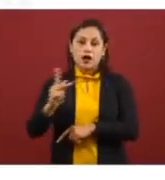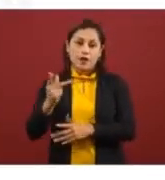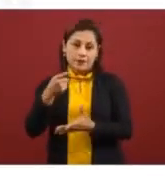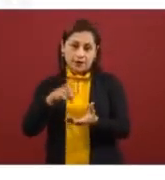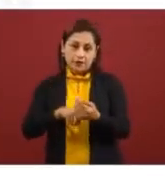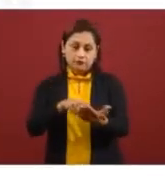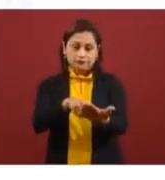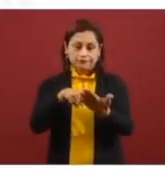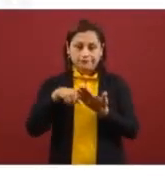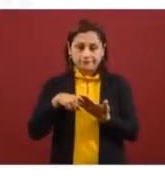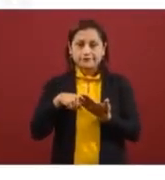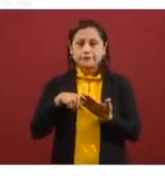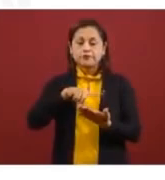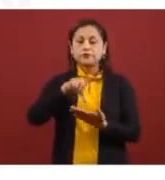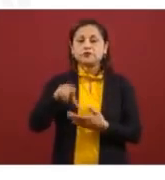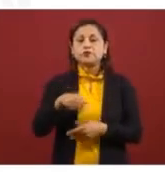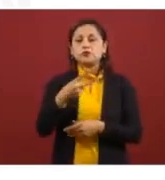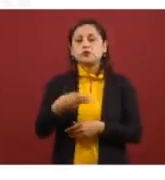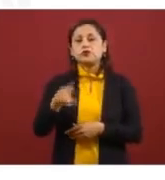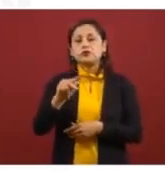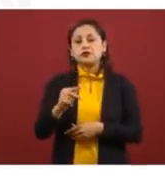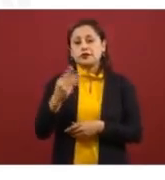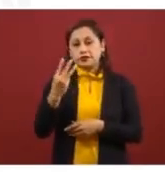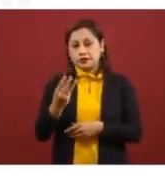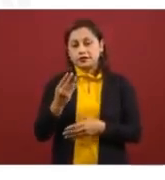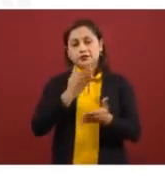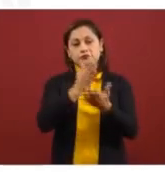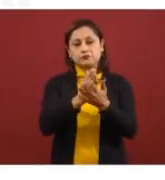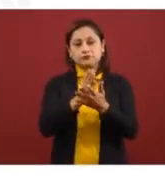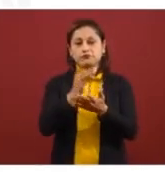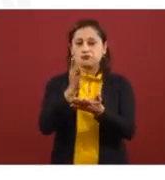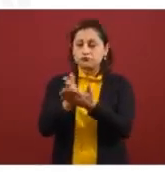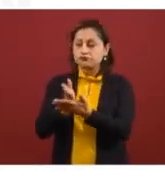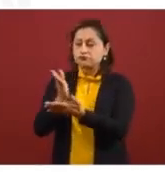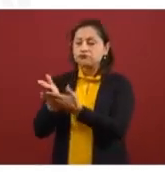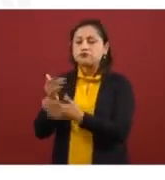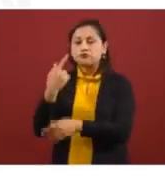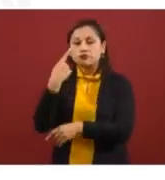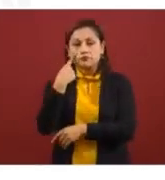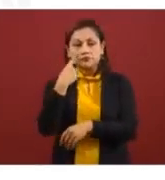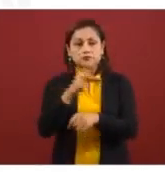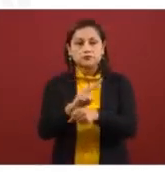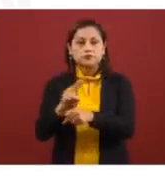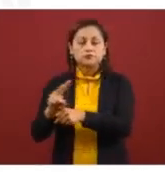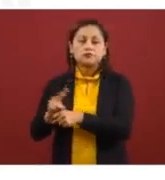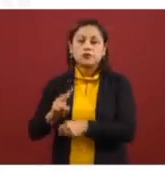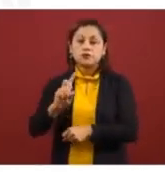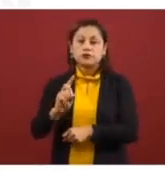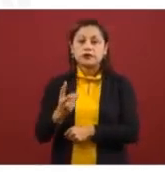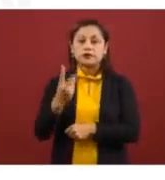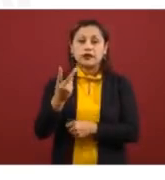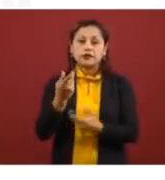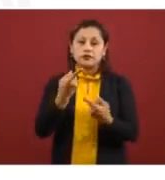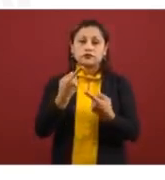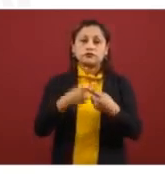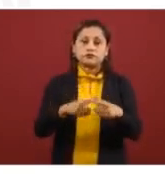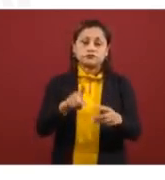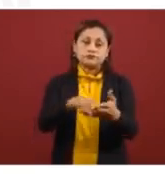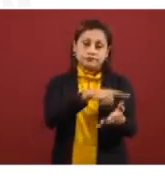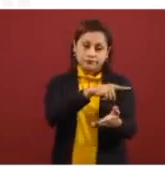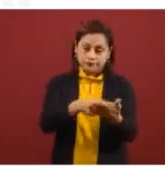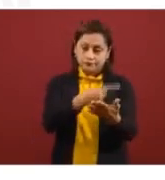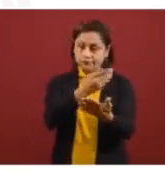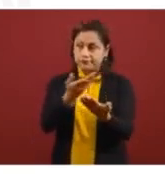And they had, those were people that had made complaints.